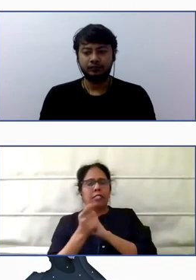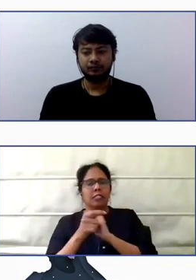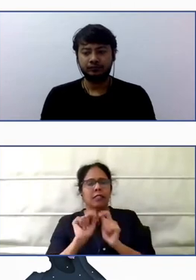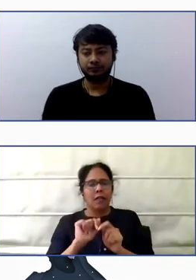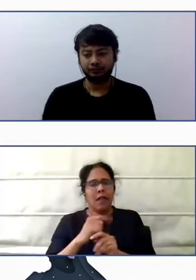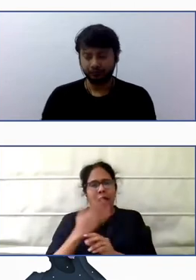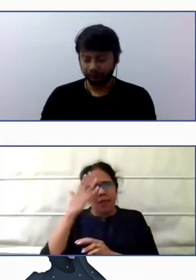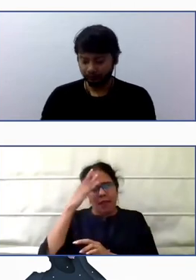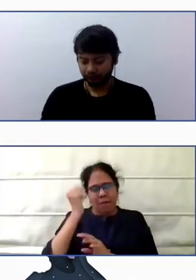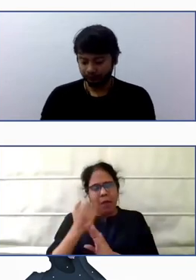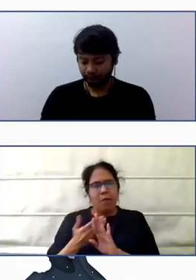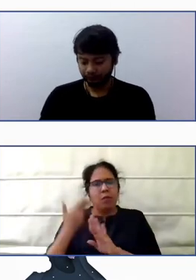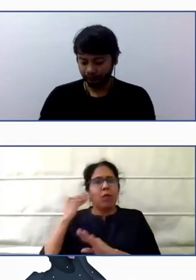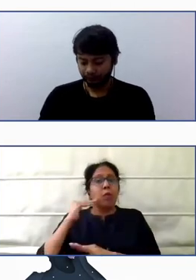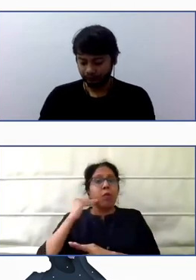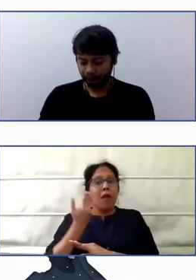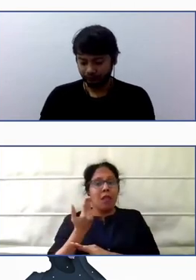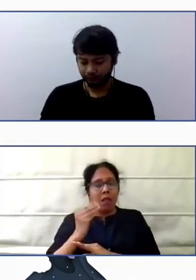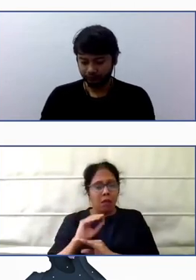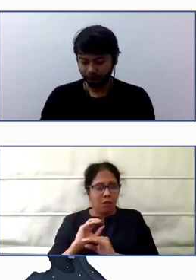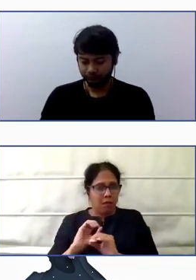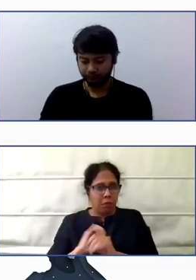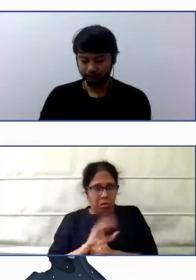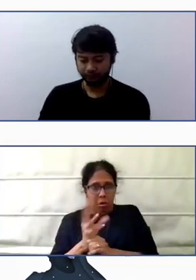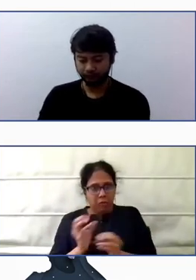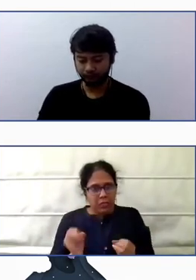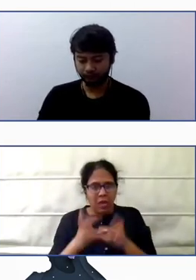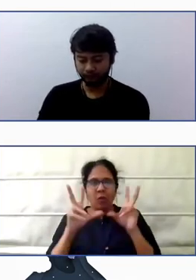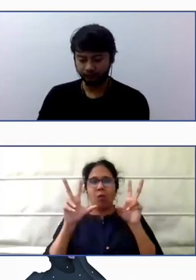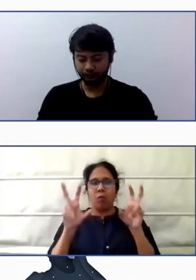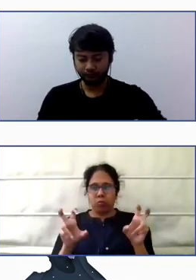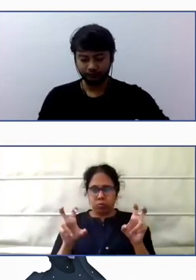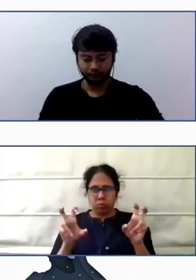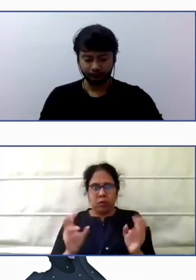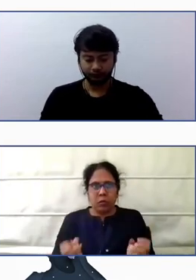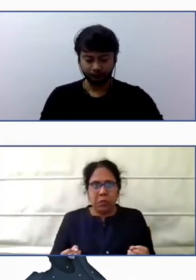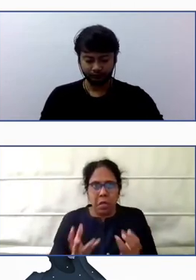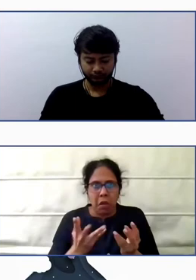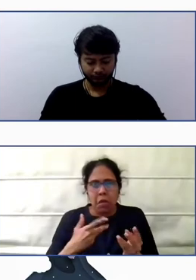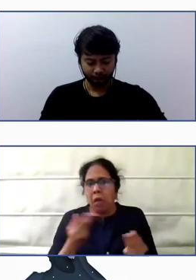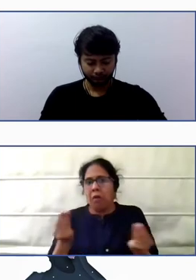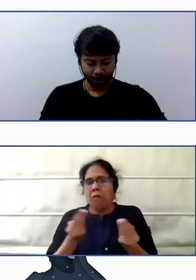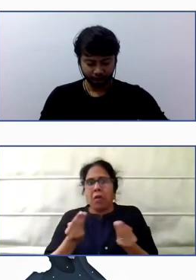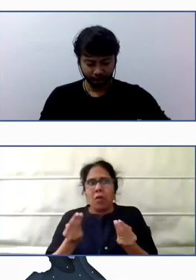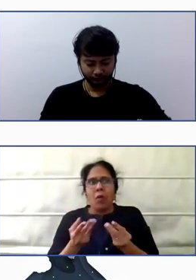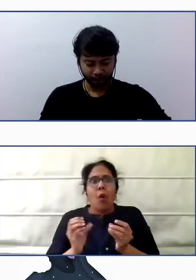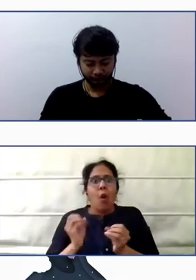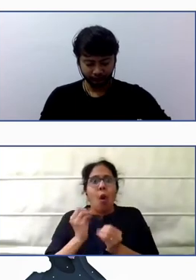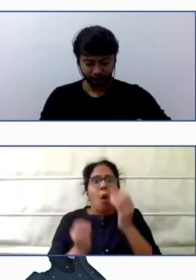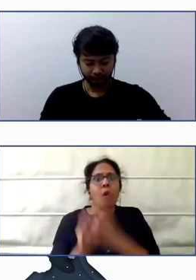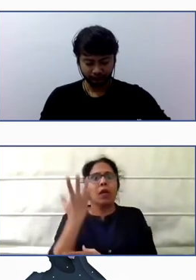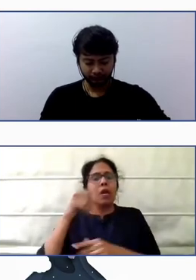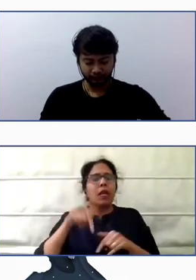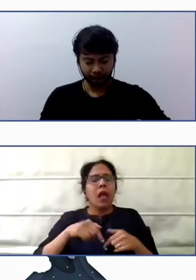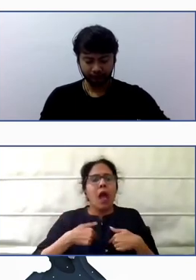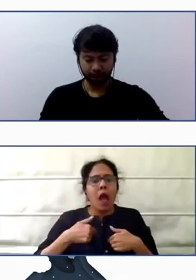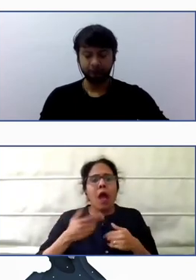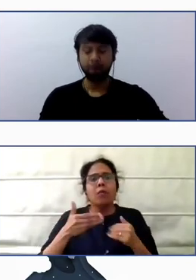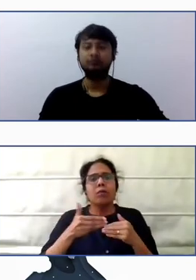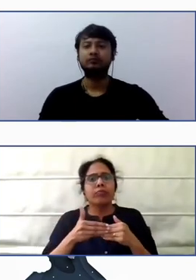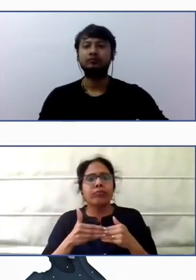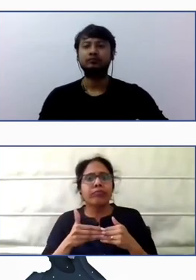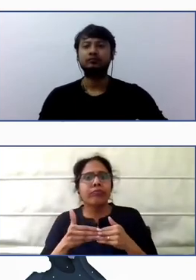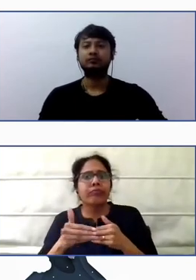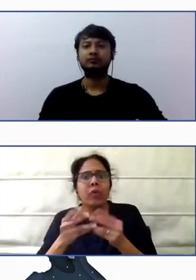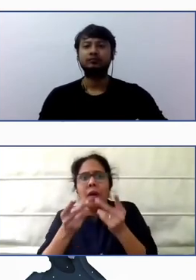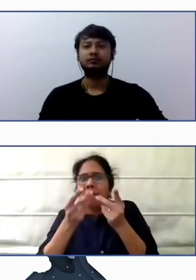when COVID lockdown started, we were among those first few organizations. We completely moved to virtual